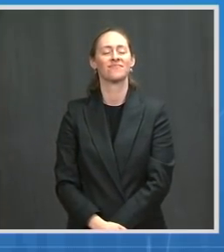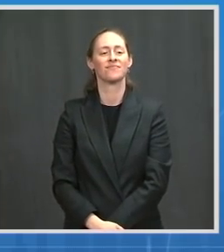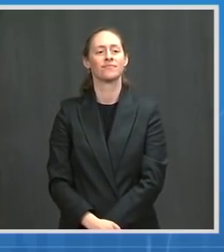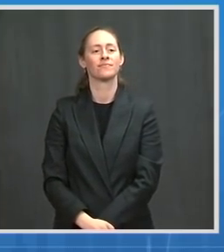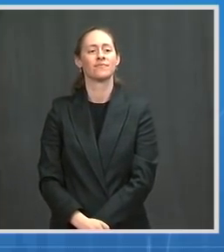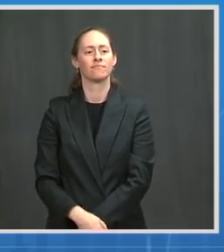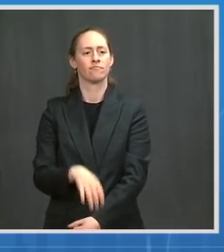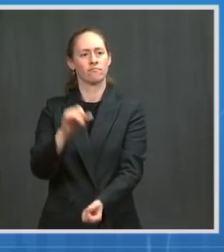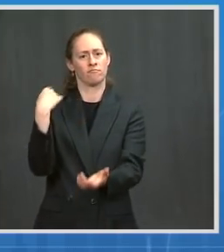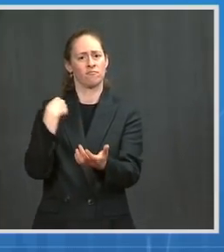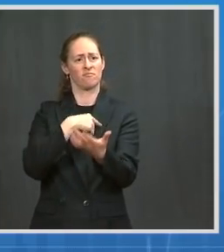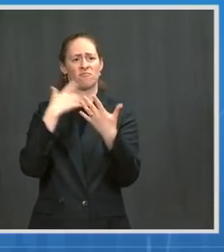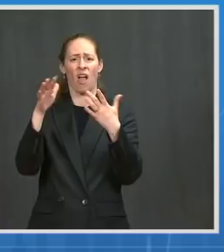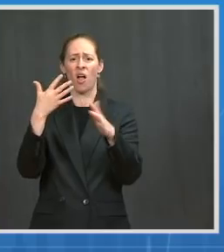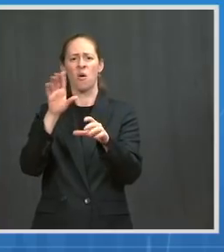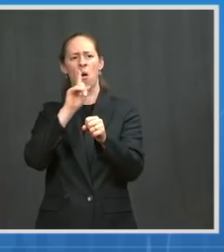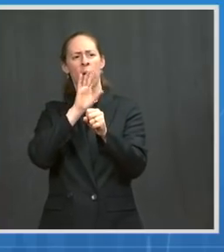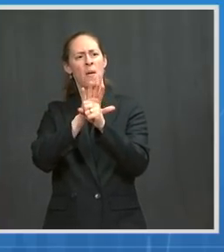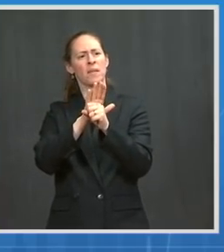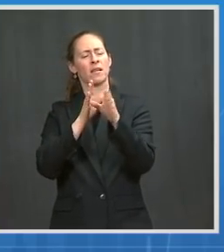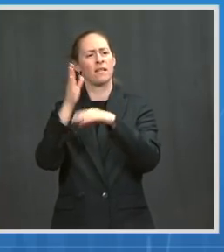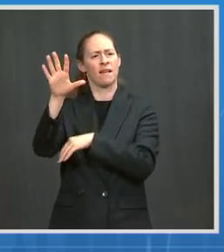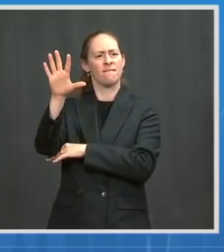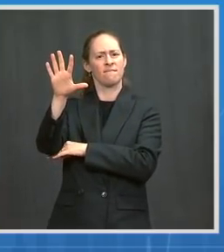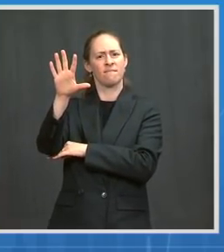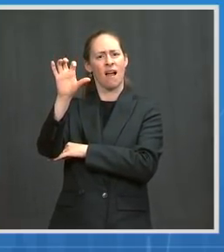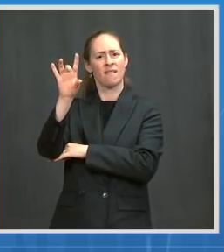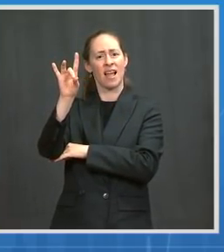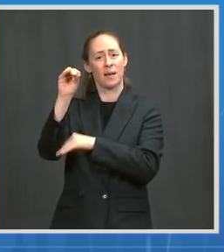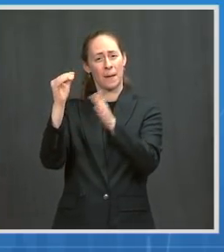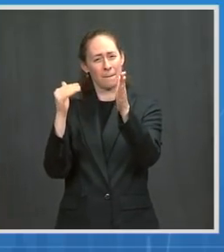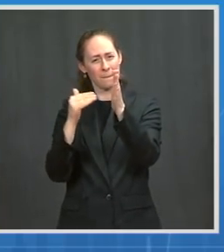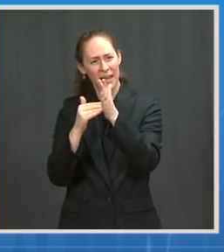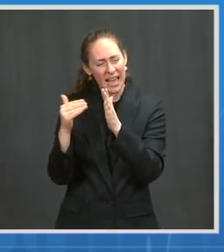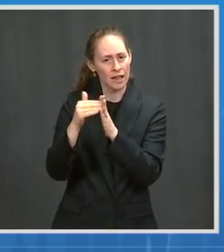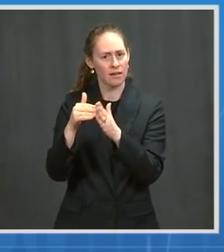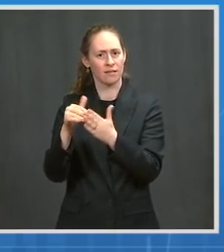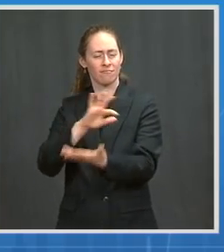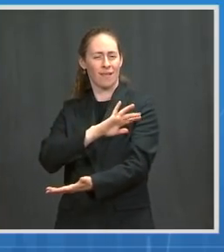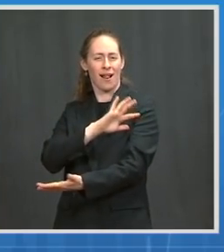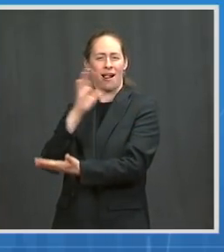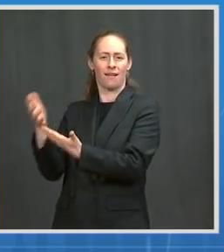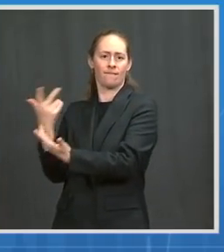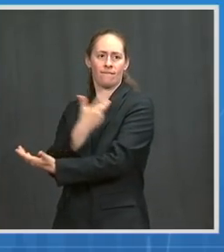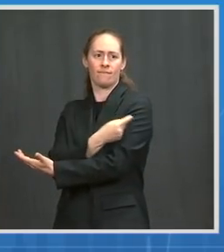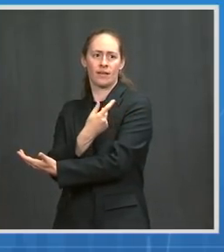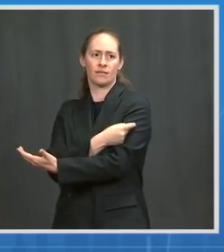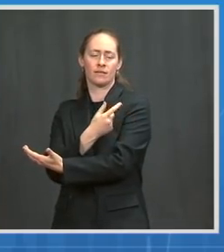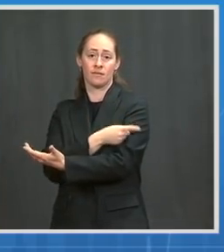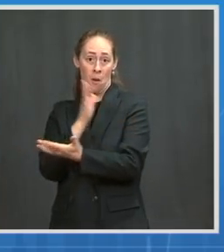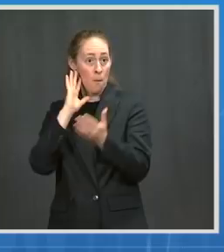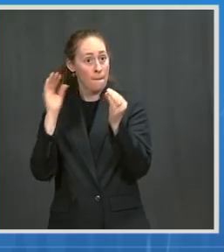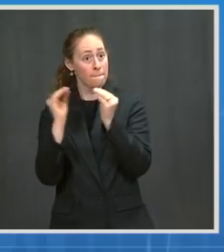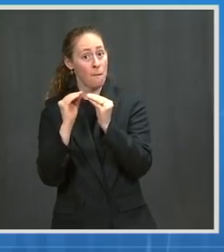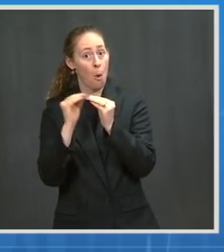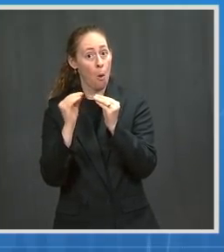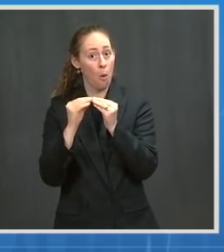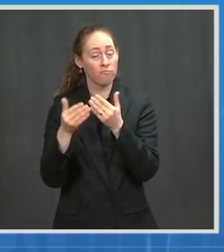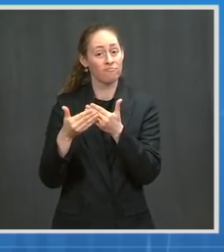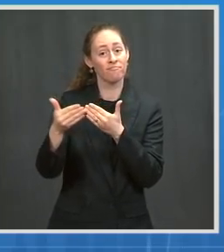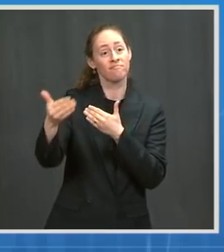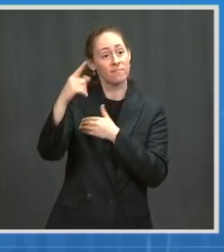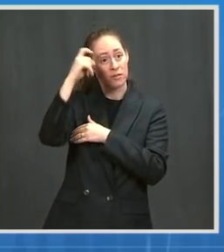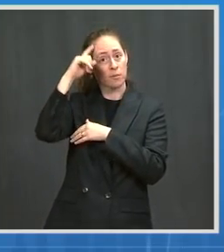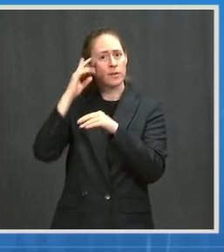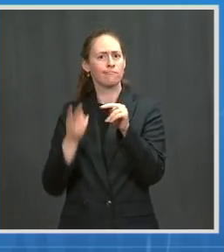committed to sharing 580 million doses. And we expect to do more and more over the summer months as we help